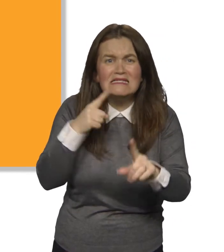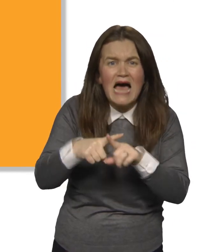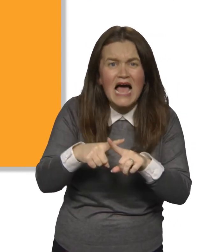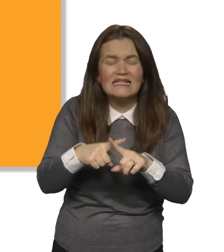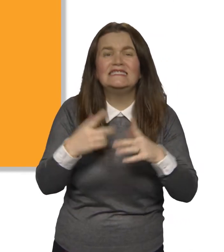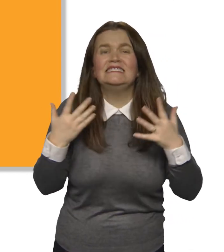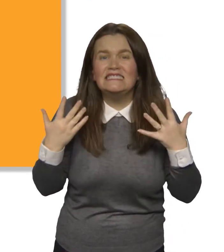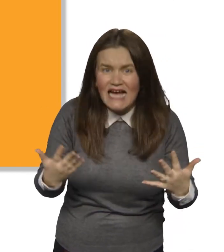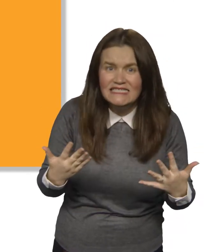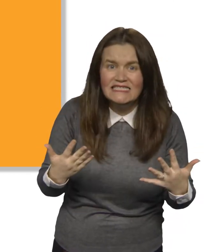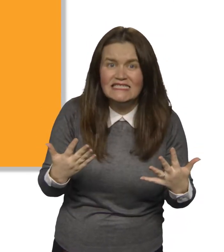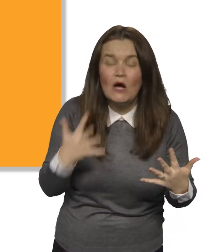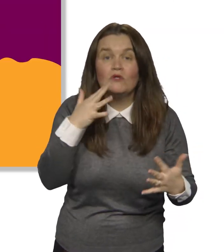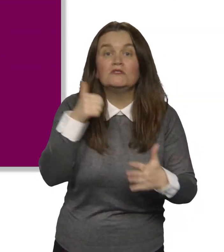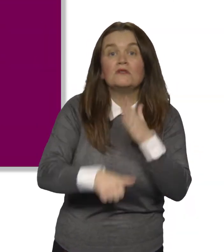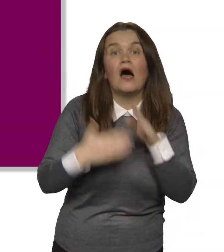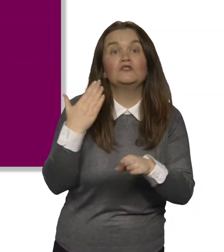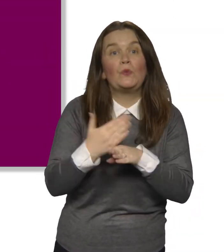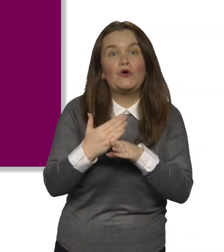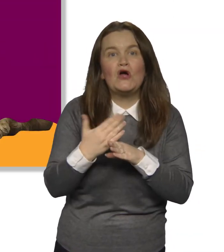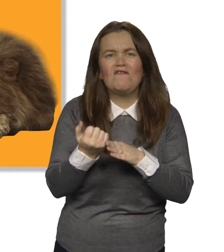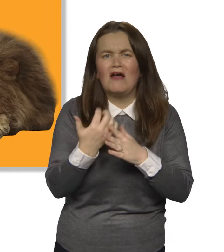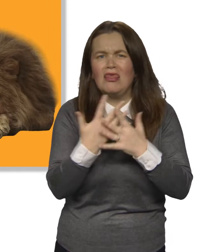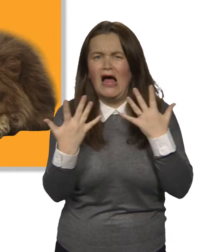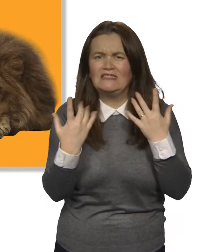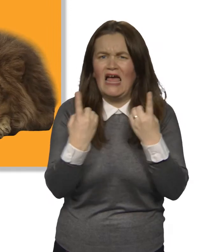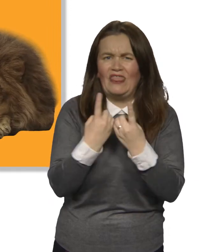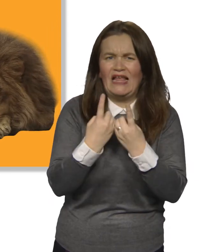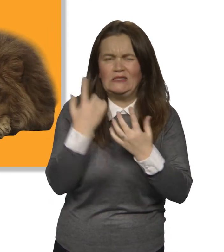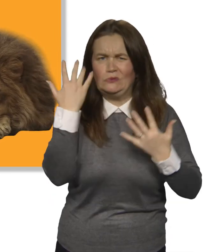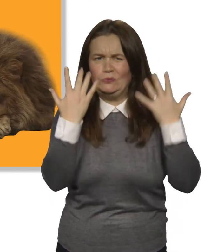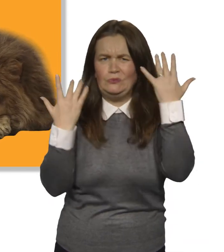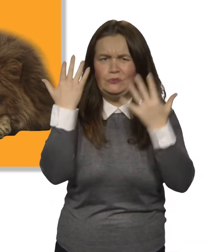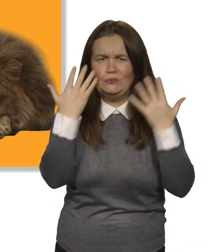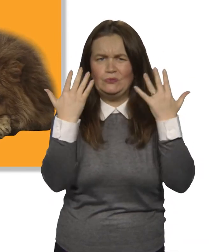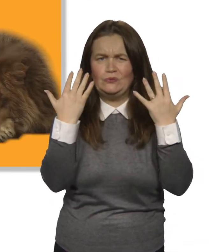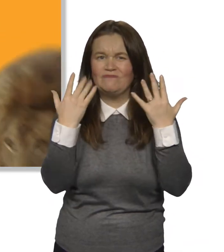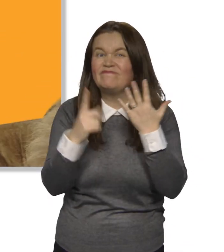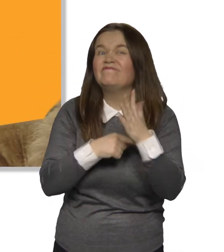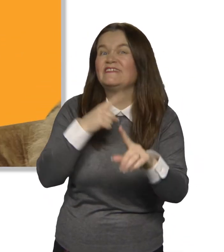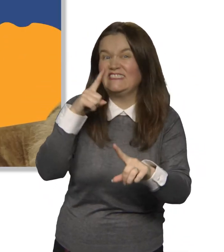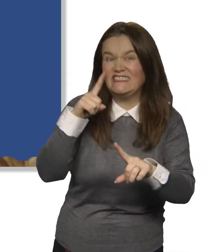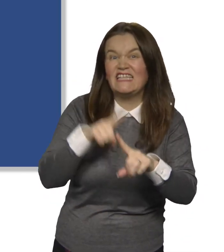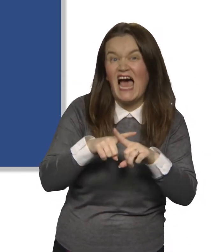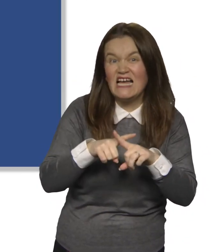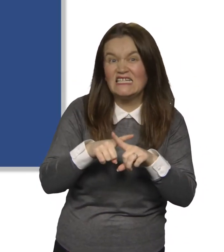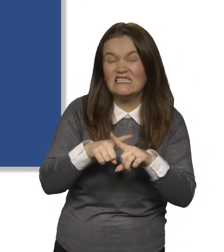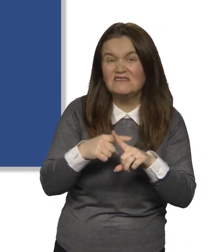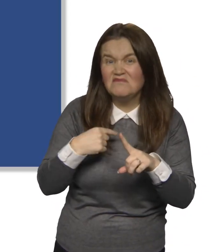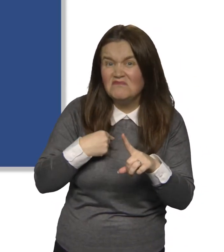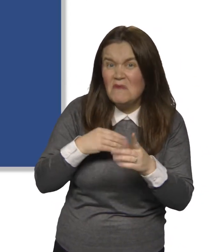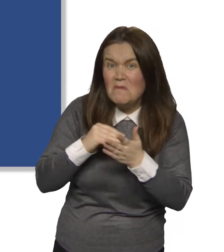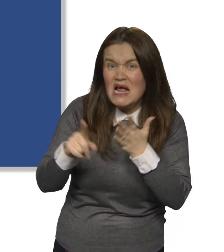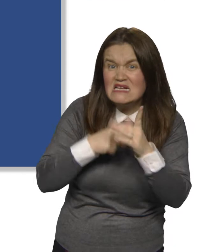Seriously? Tax? Yes. Once you start work, there are lots of things you need to think about, and tax